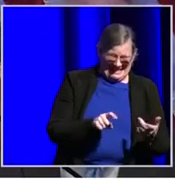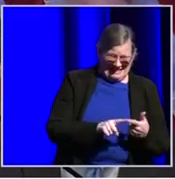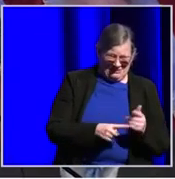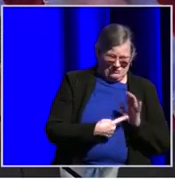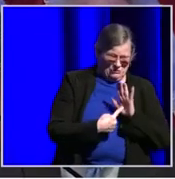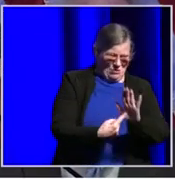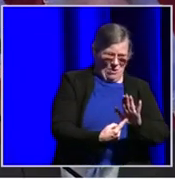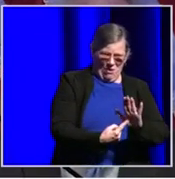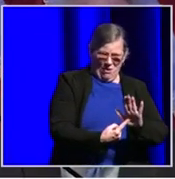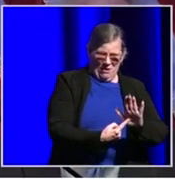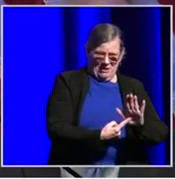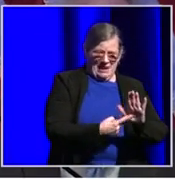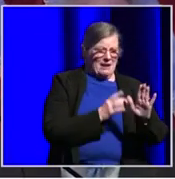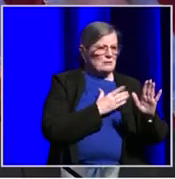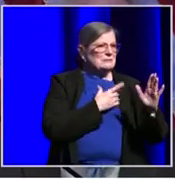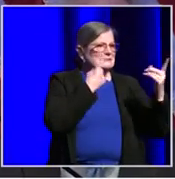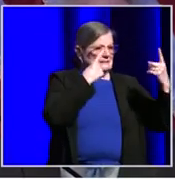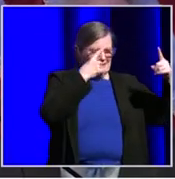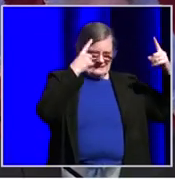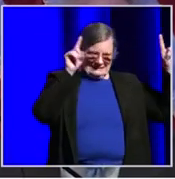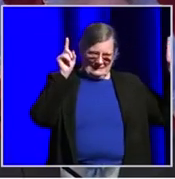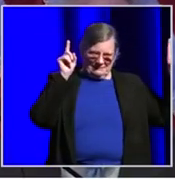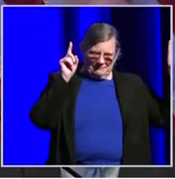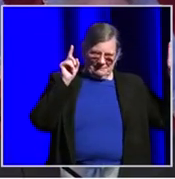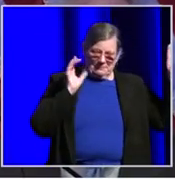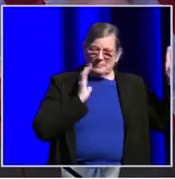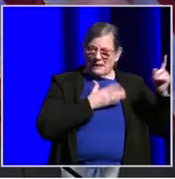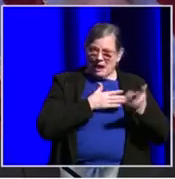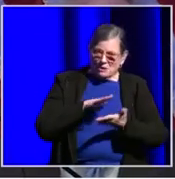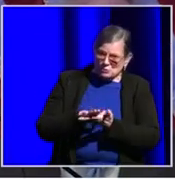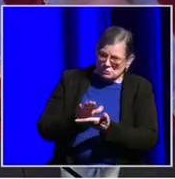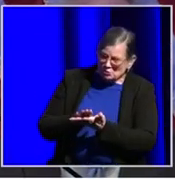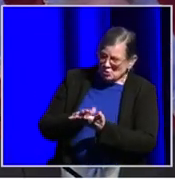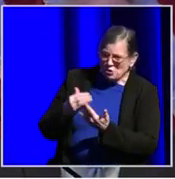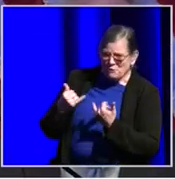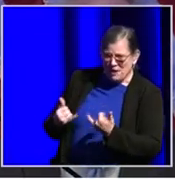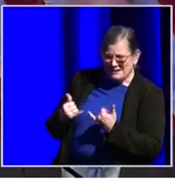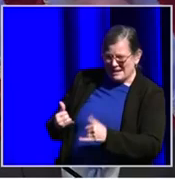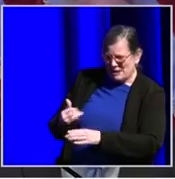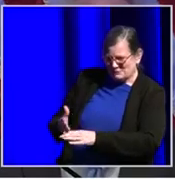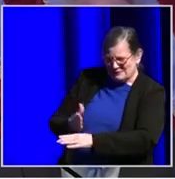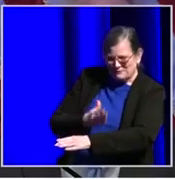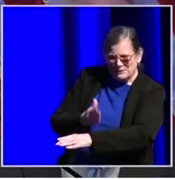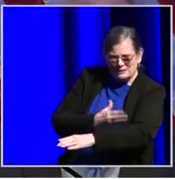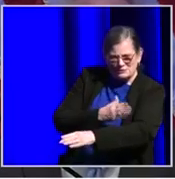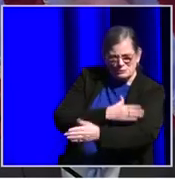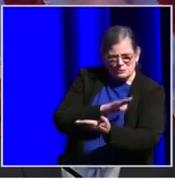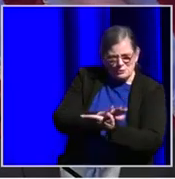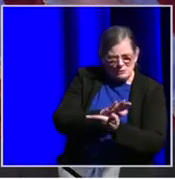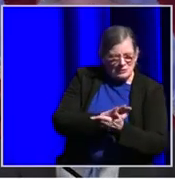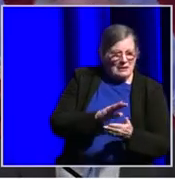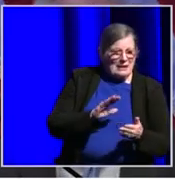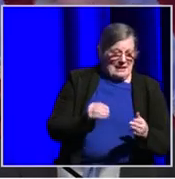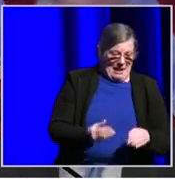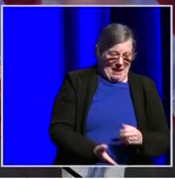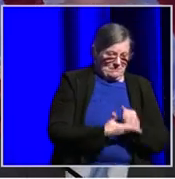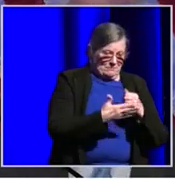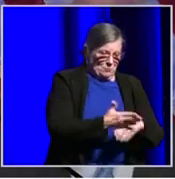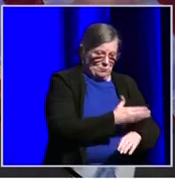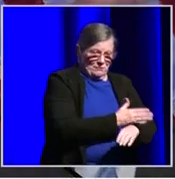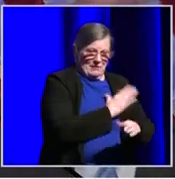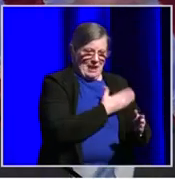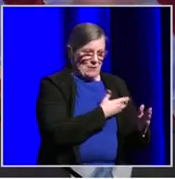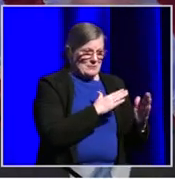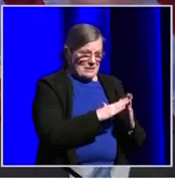We've modernized our schools because of our growing downtown. We've built the largest housing production trust fund in